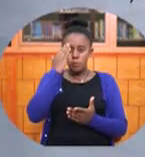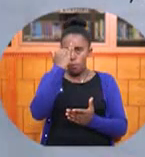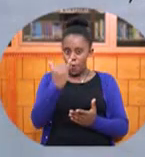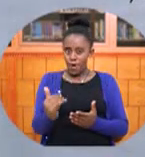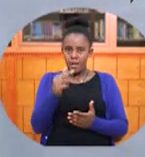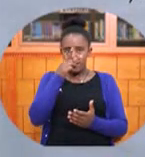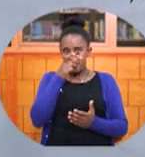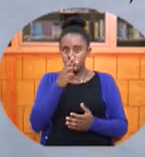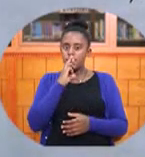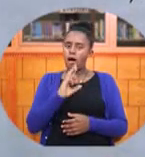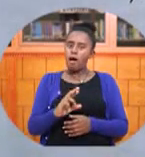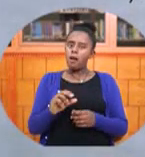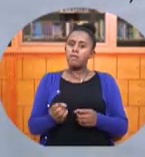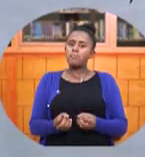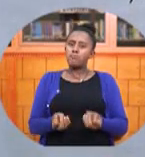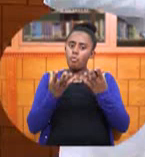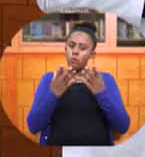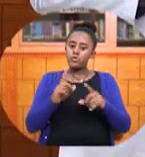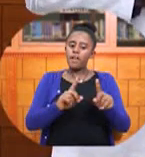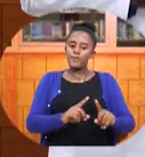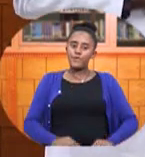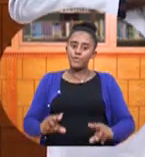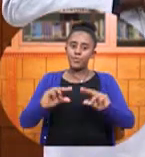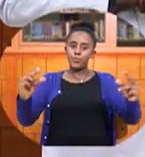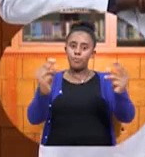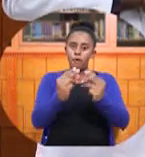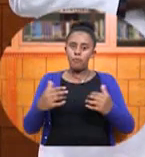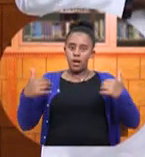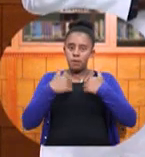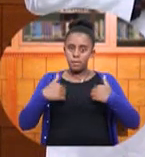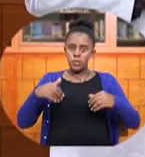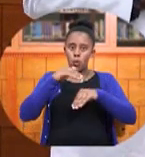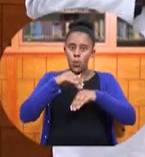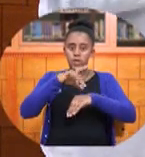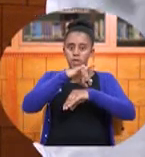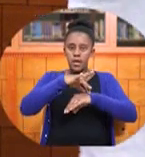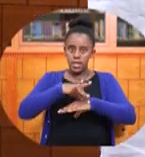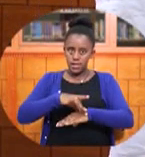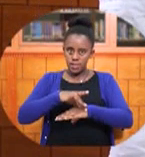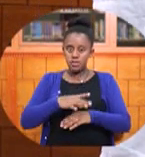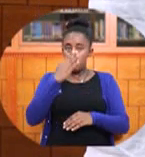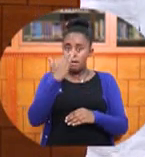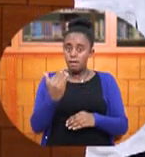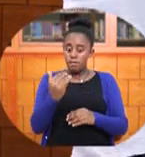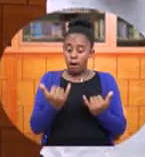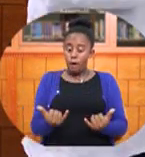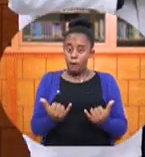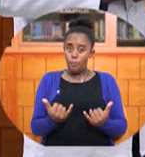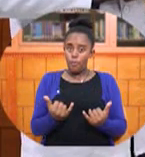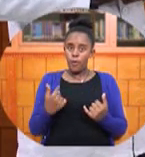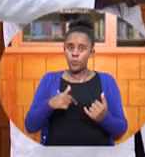This is the reason why insects are the most diverse group of animals on the earth. Now we